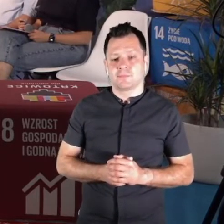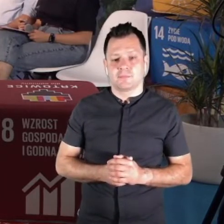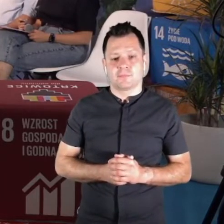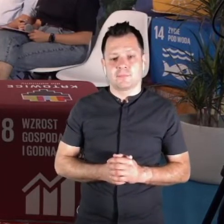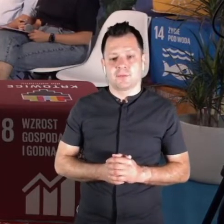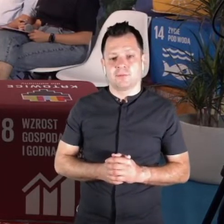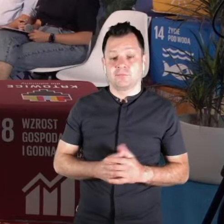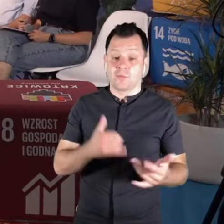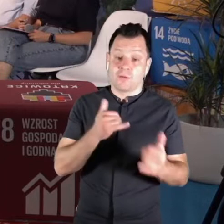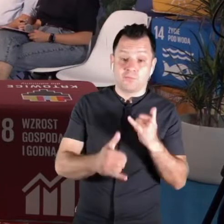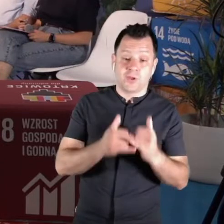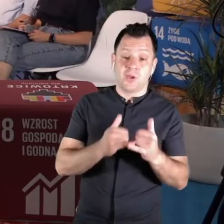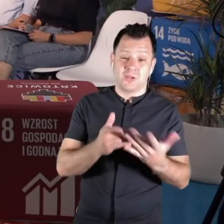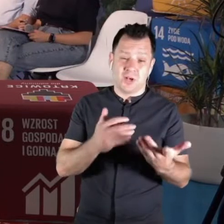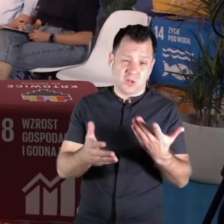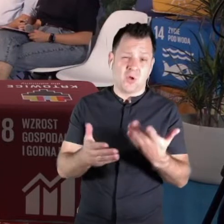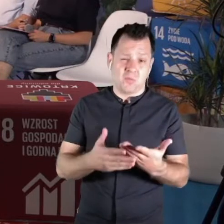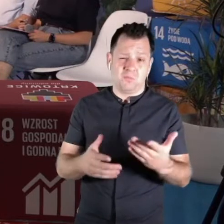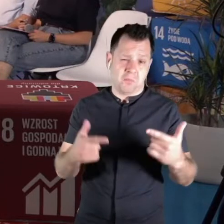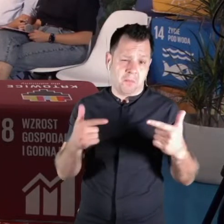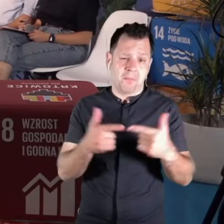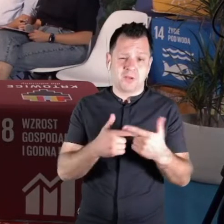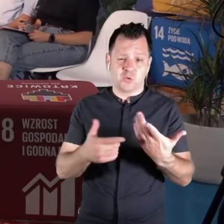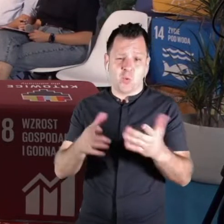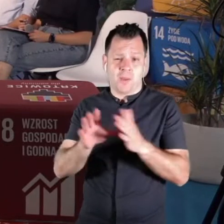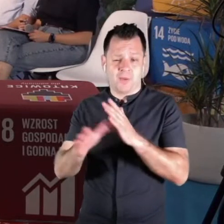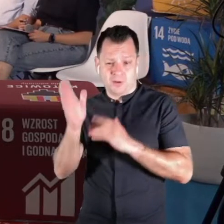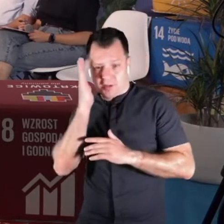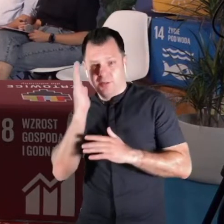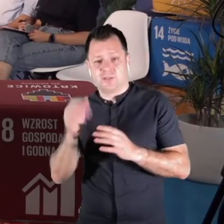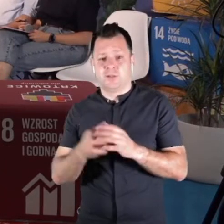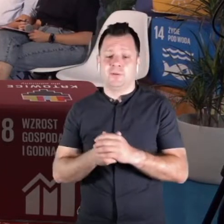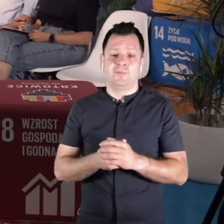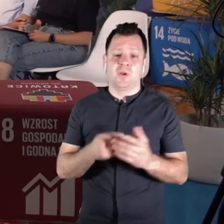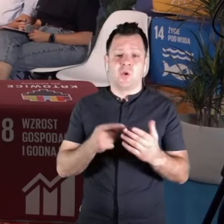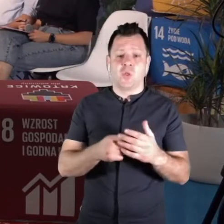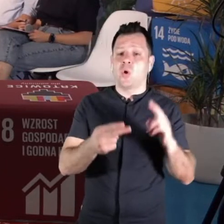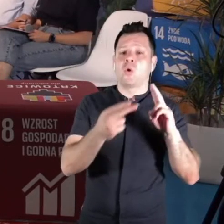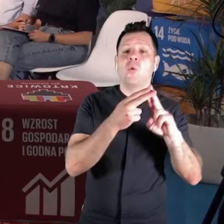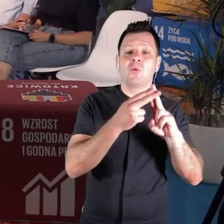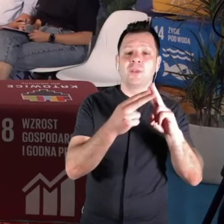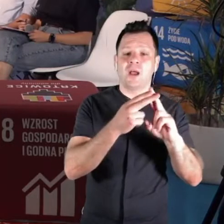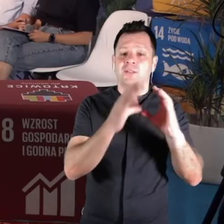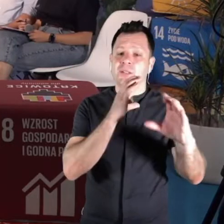So this is the new way of thinking about technology in cities to make them more accessible and better.